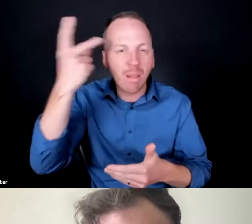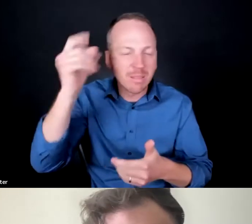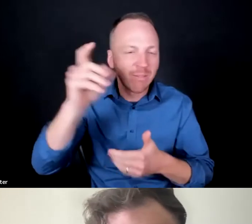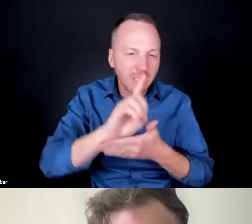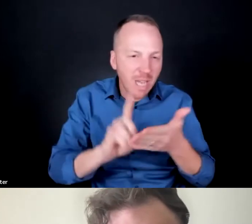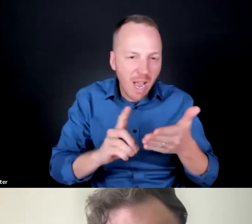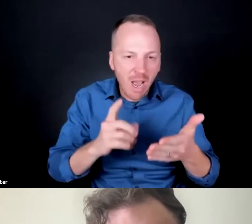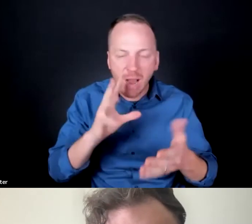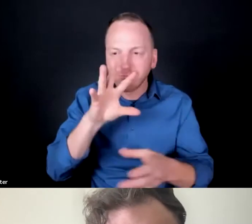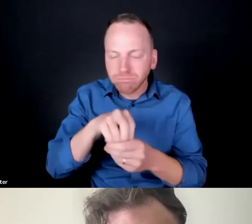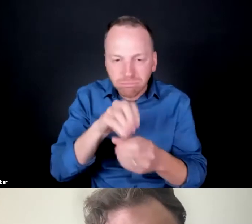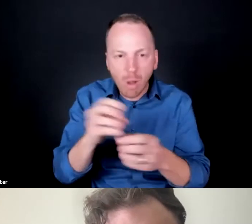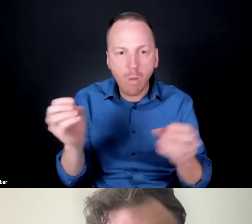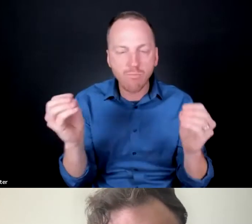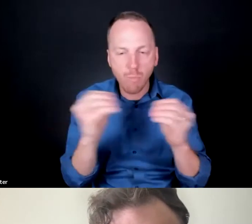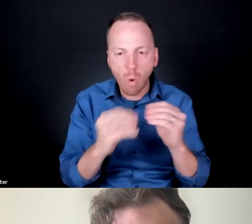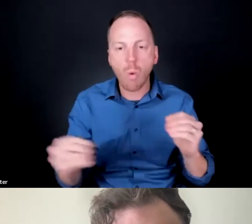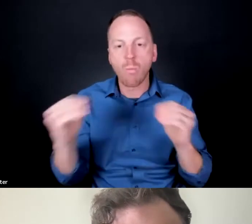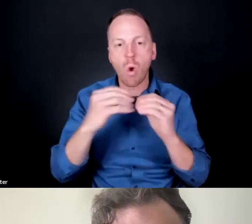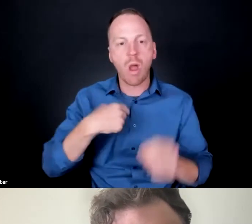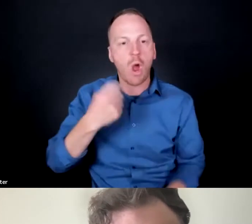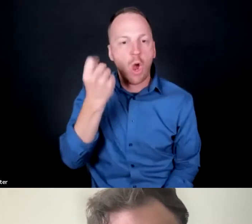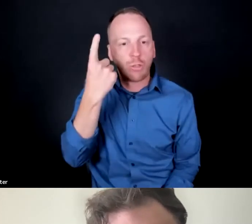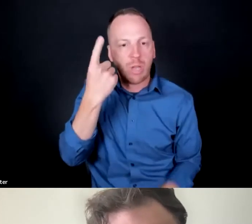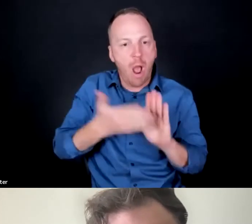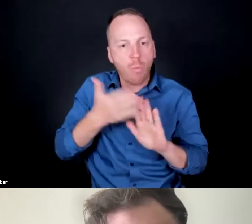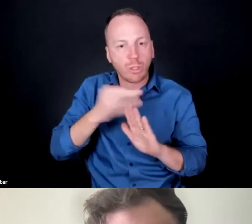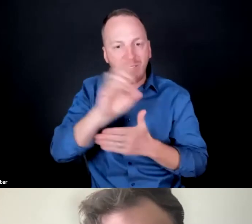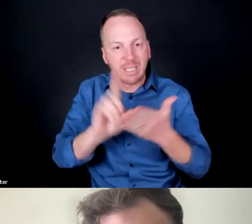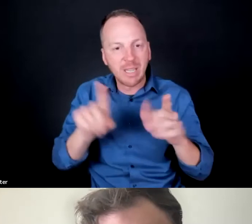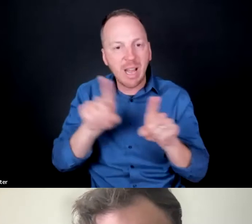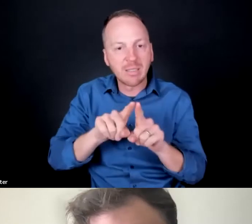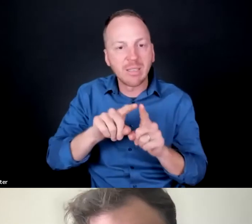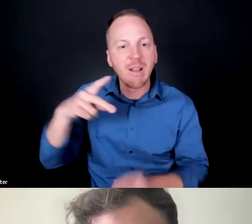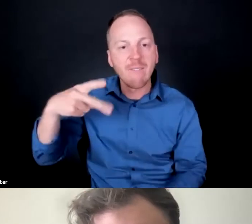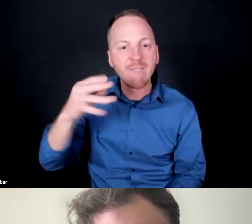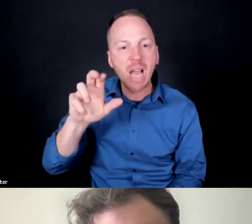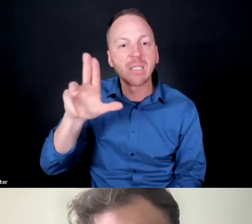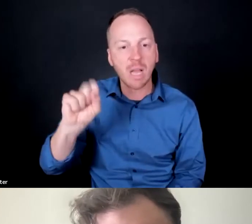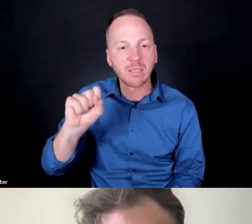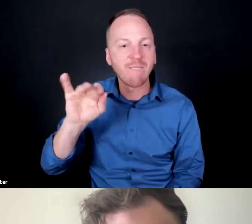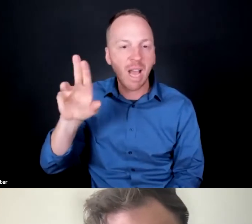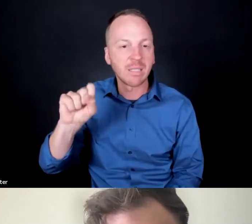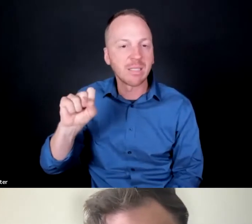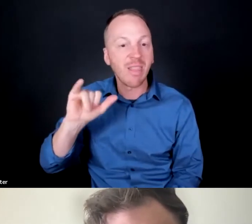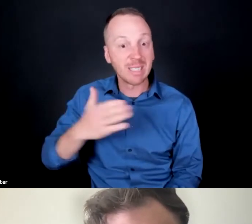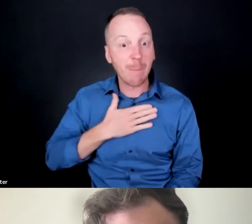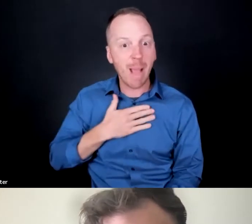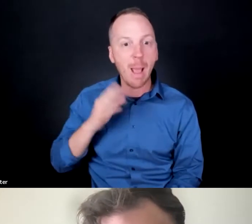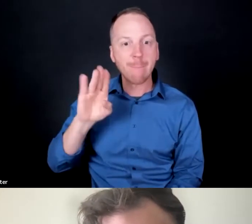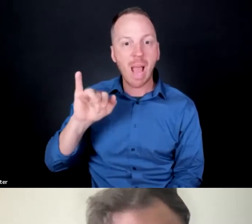design, the more I understand the operation of design as physis, and that's my bias. One